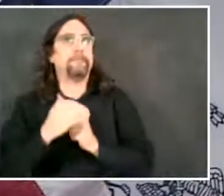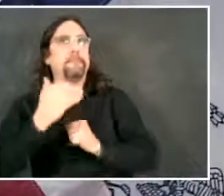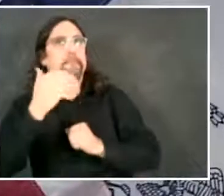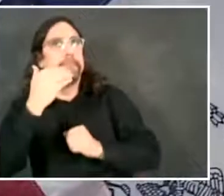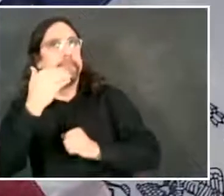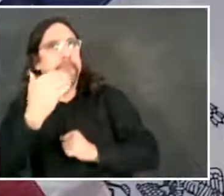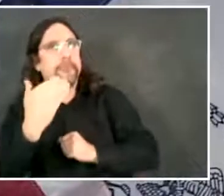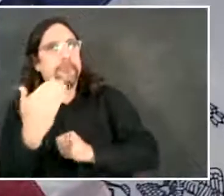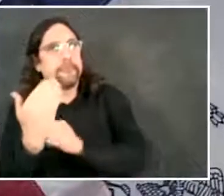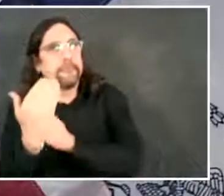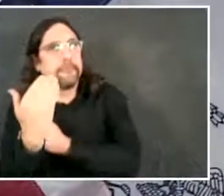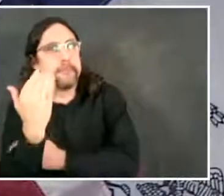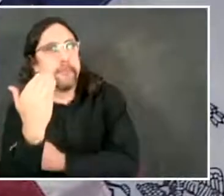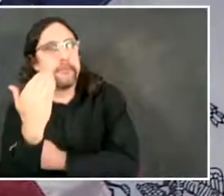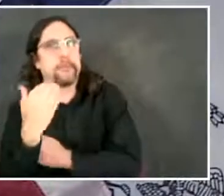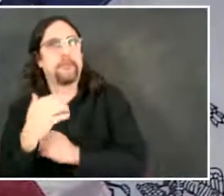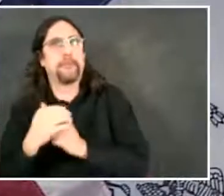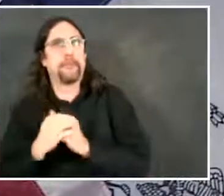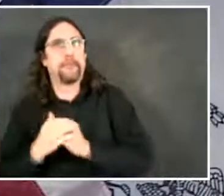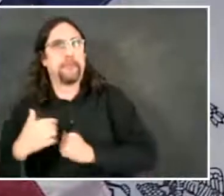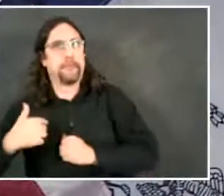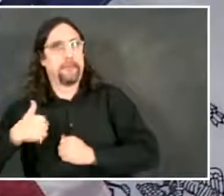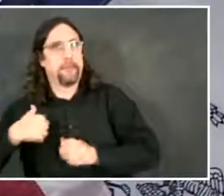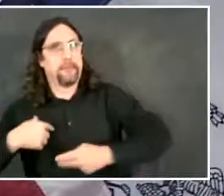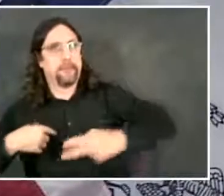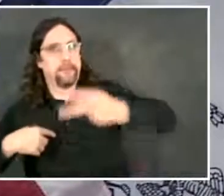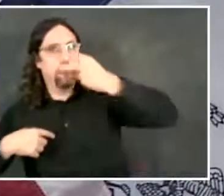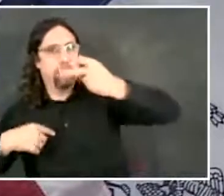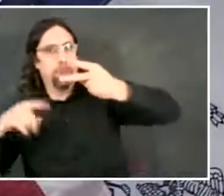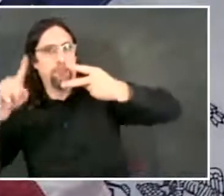two-part question, if you allow me. Of course. First of all,